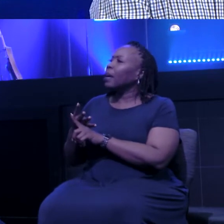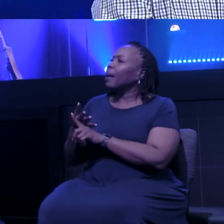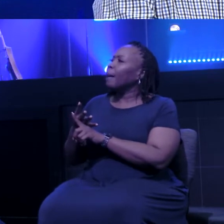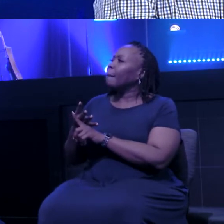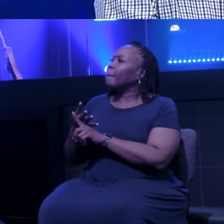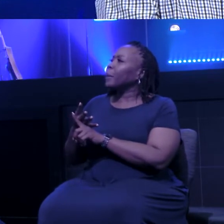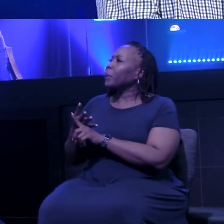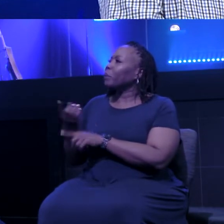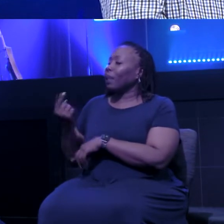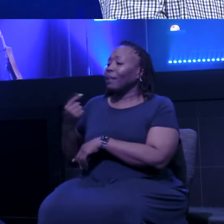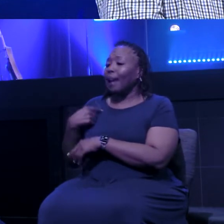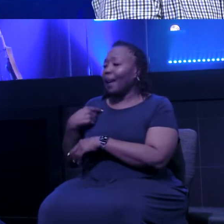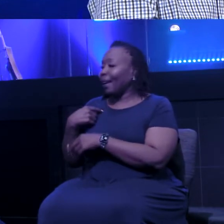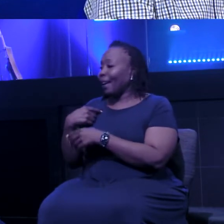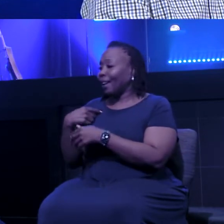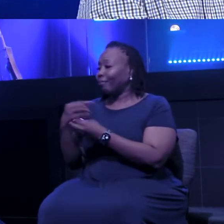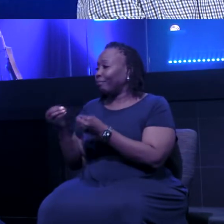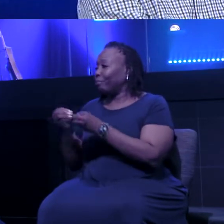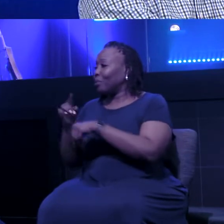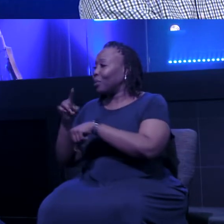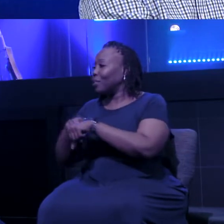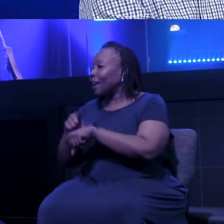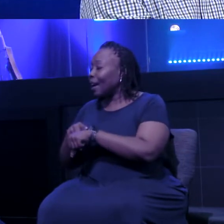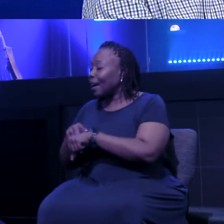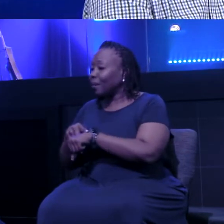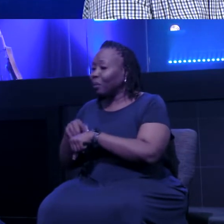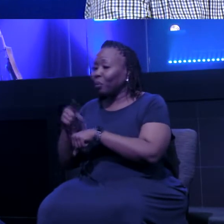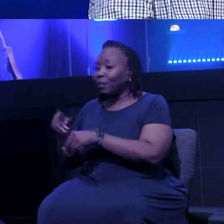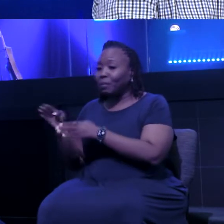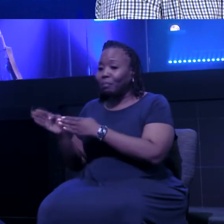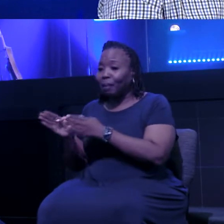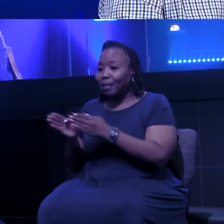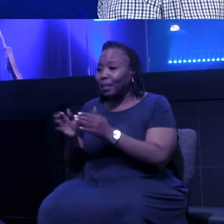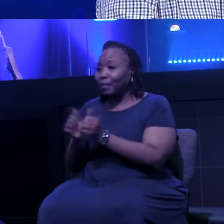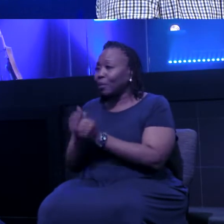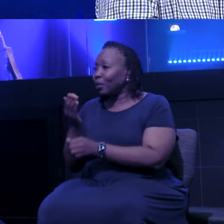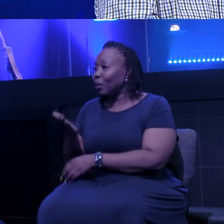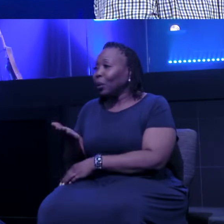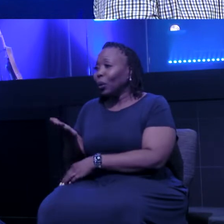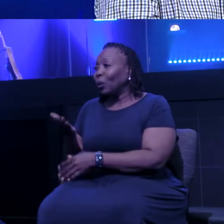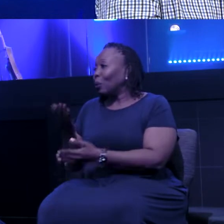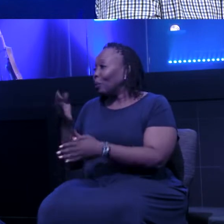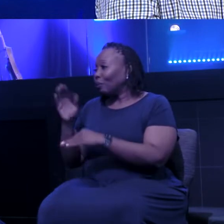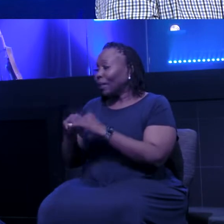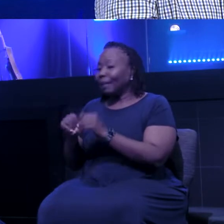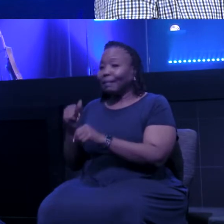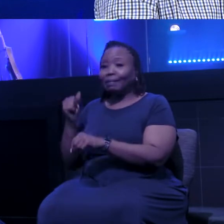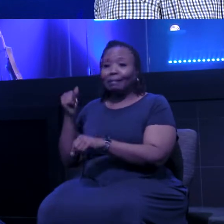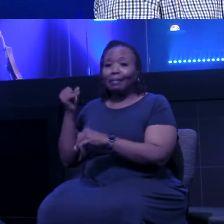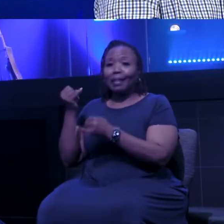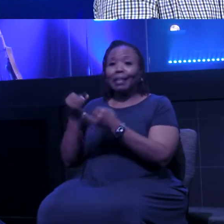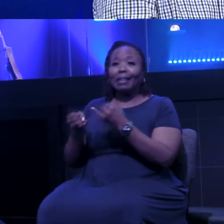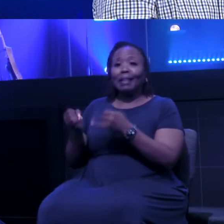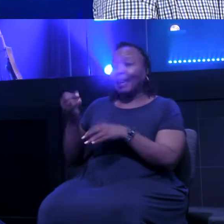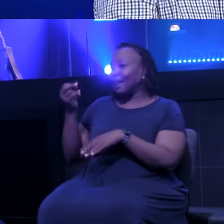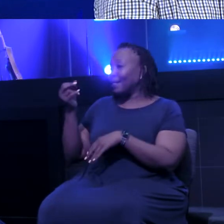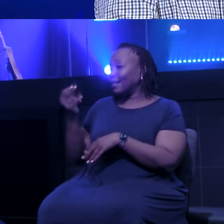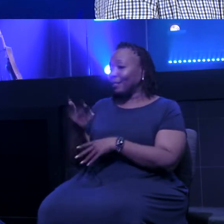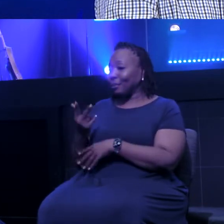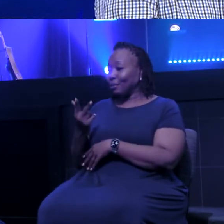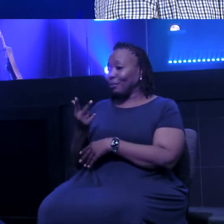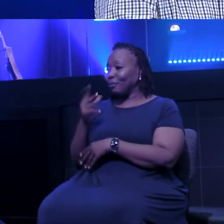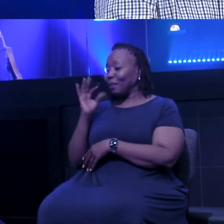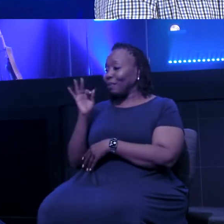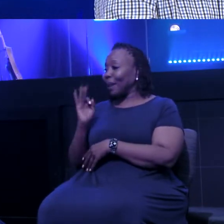I probably spent more time on this process with you than I have in the last 3 hires combined, and